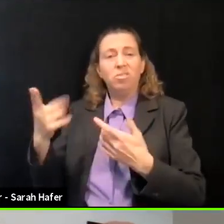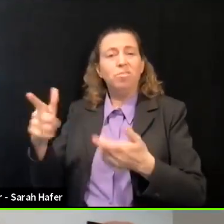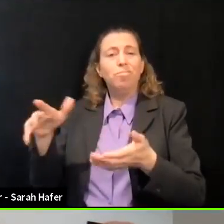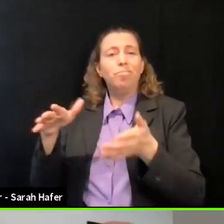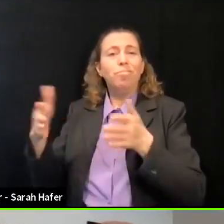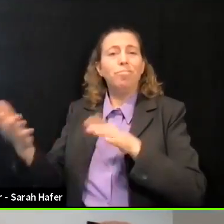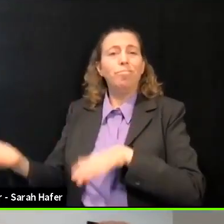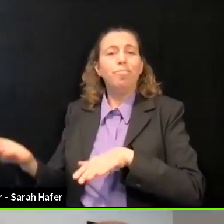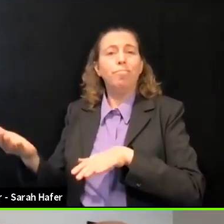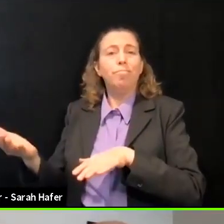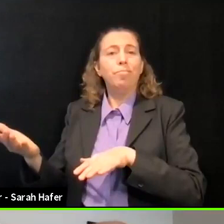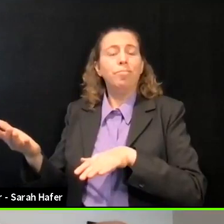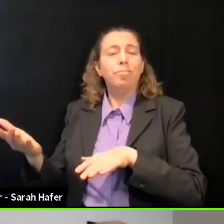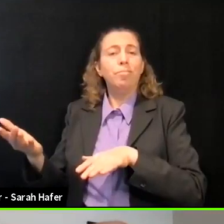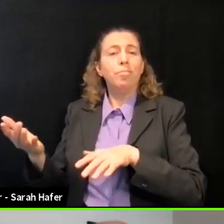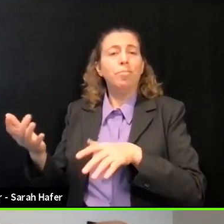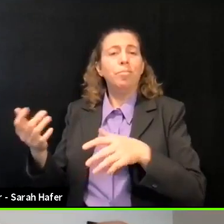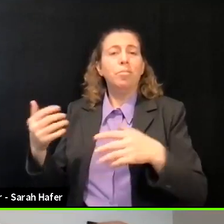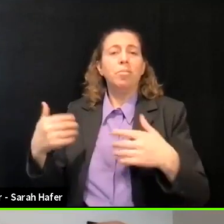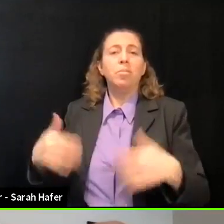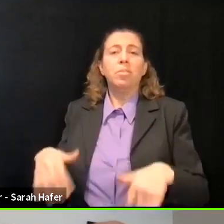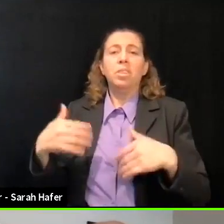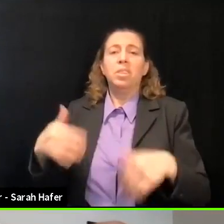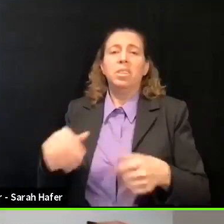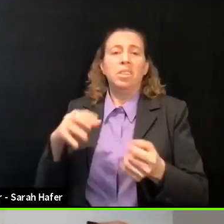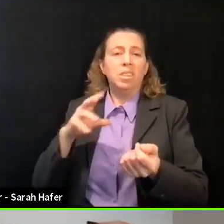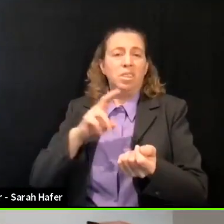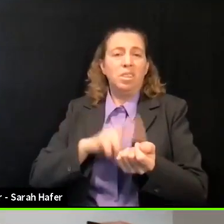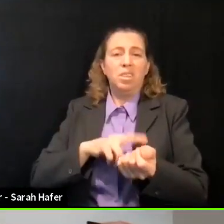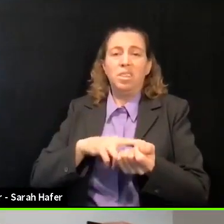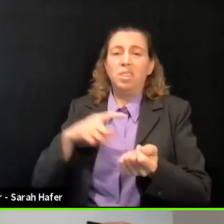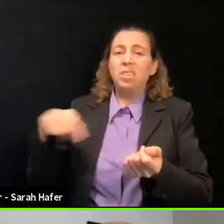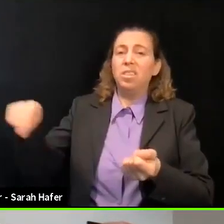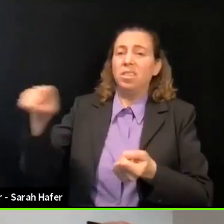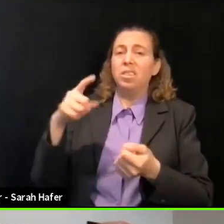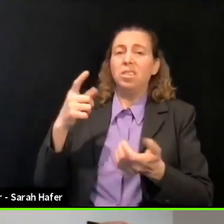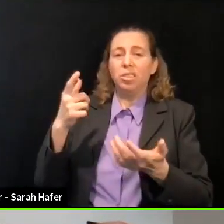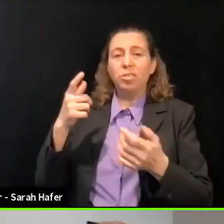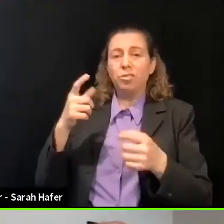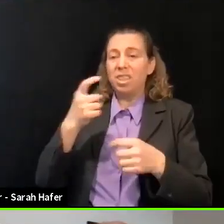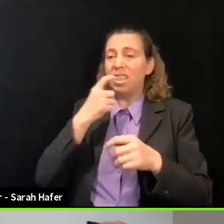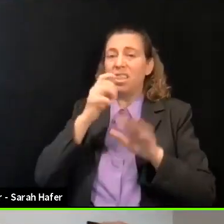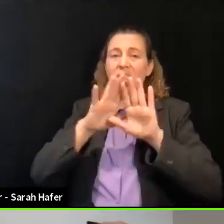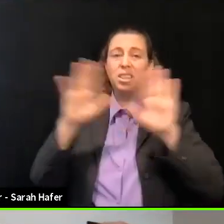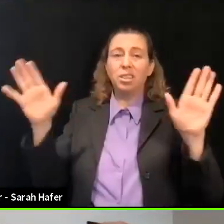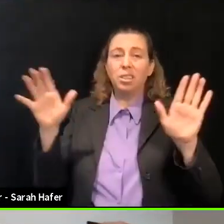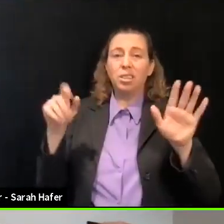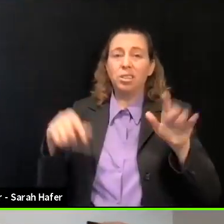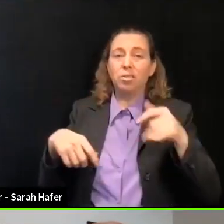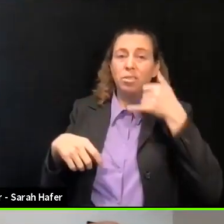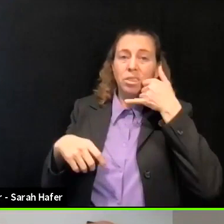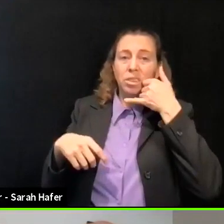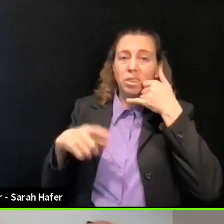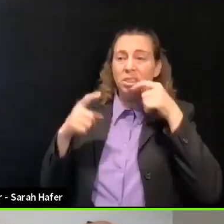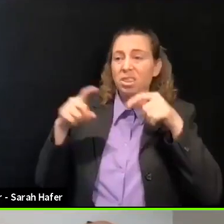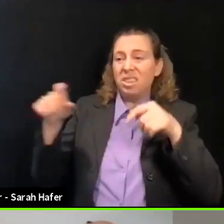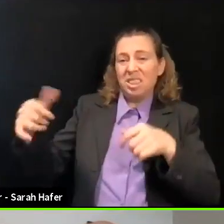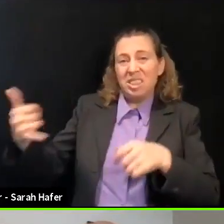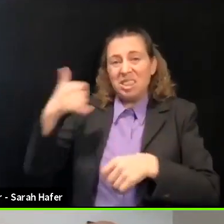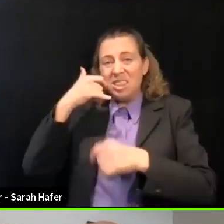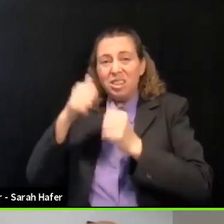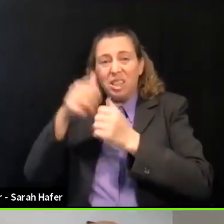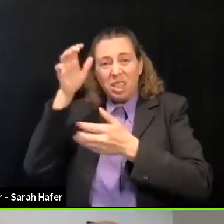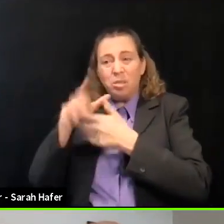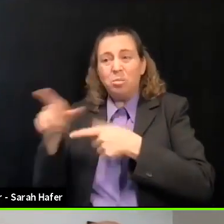hold a phone to his face, she said, you know, Bob, the words would come through. I could see the image, but the emotions wouldn't come